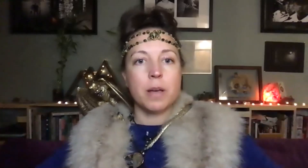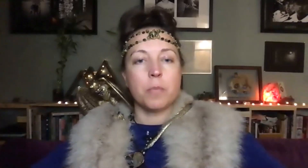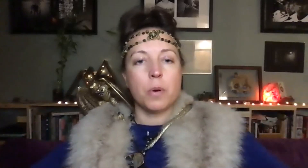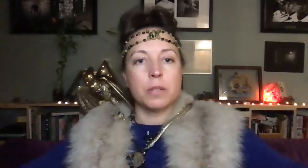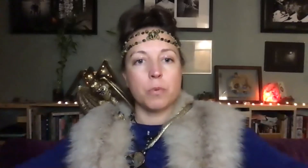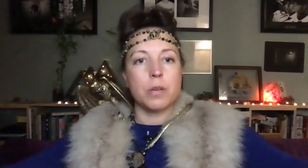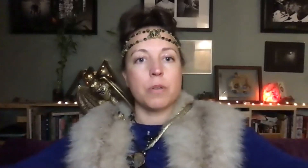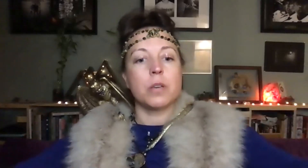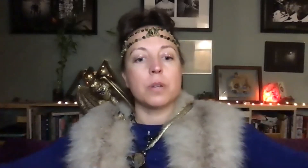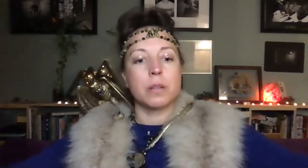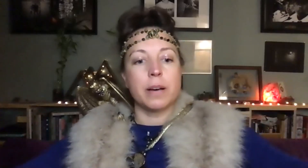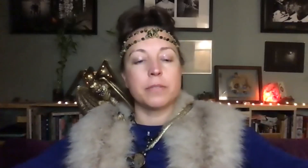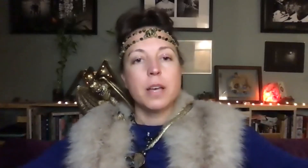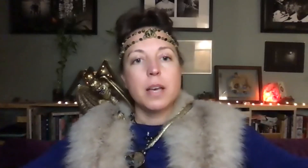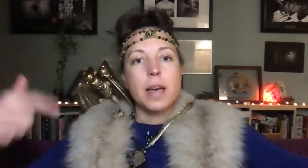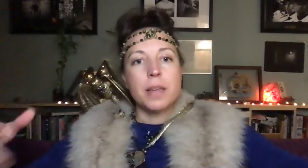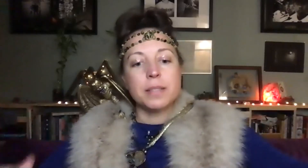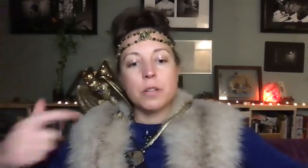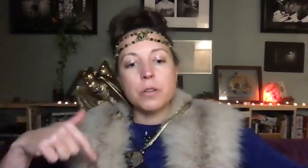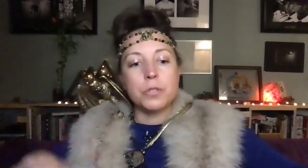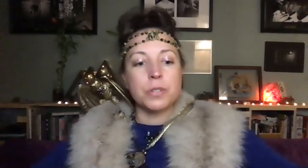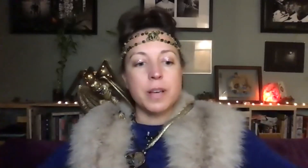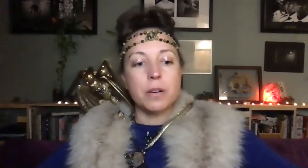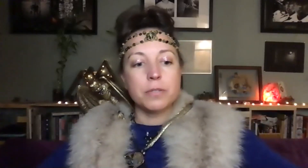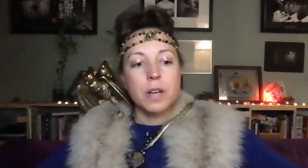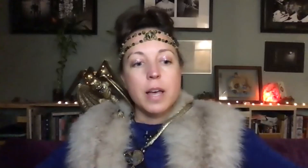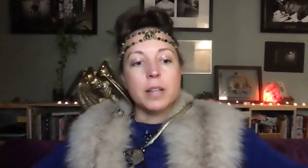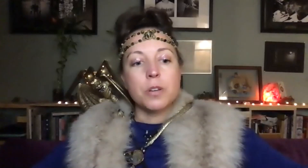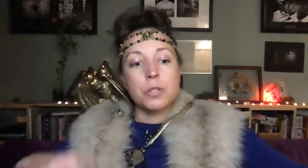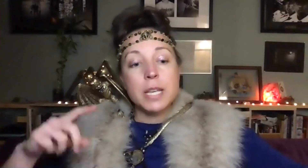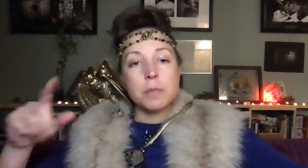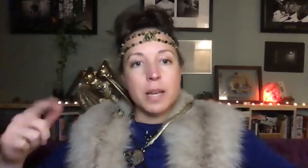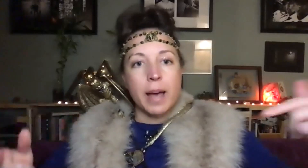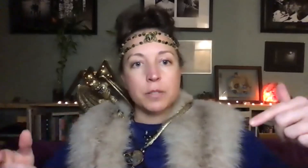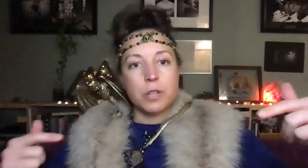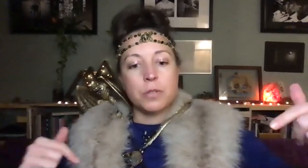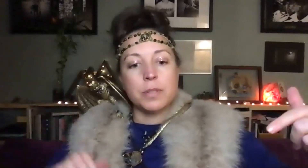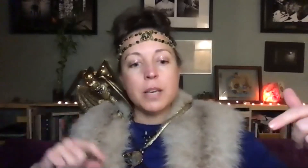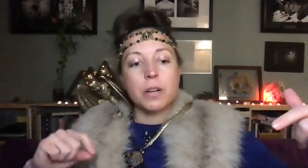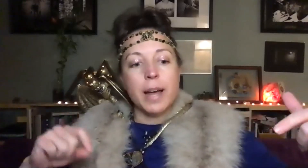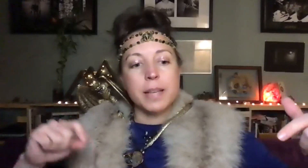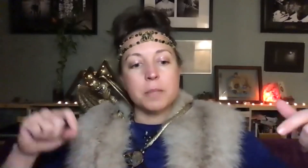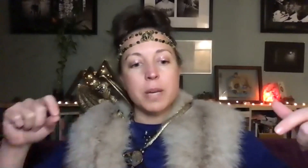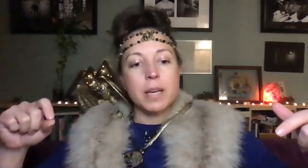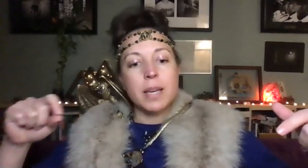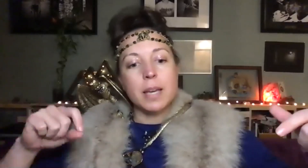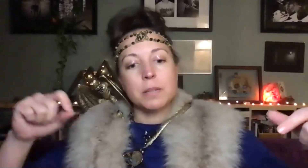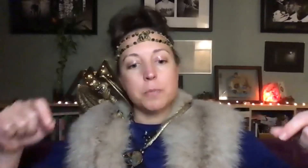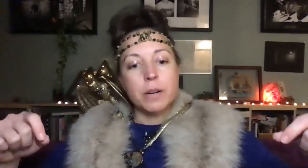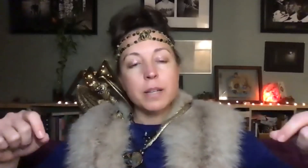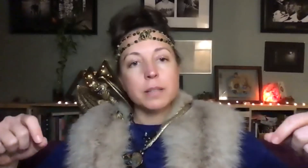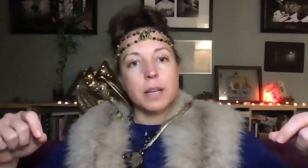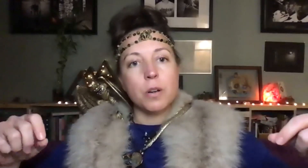expand beyond the point of where you thought you could love, and that this includes yourself. And so she is being asked for you to see her as a being